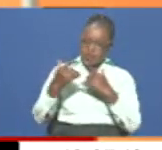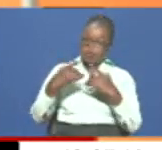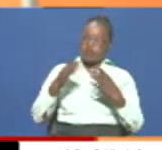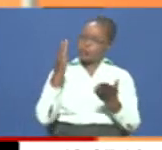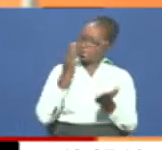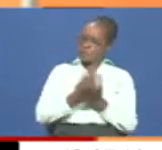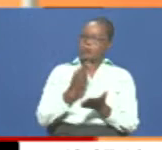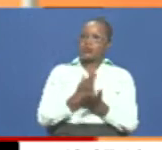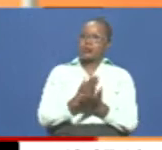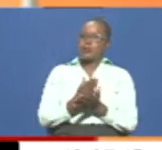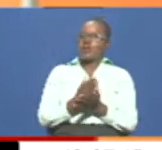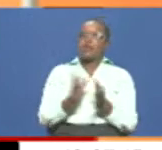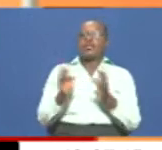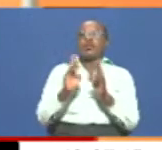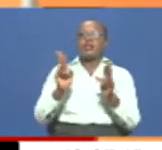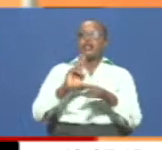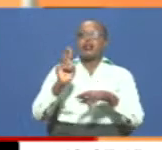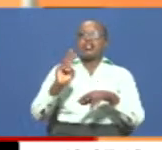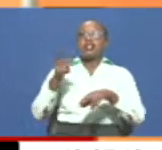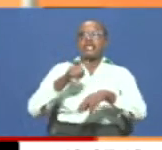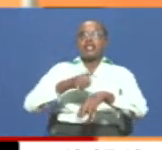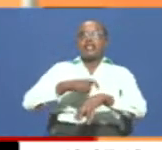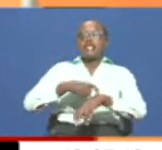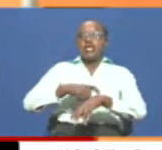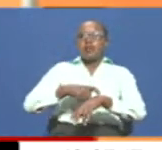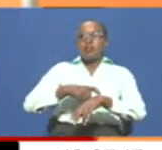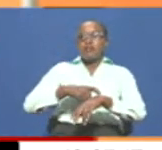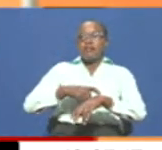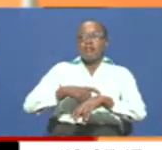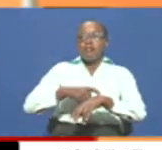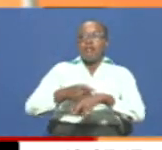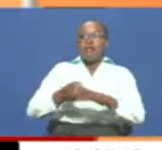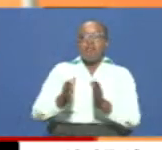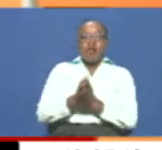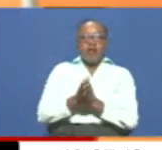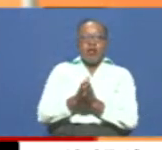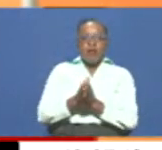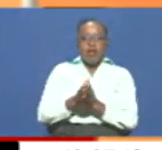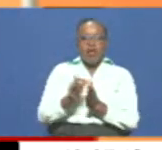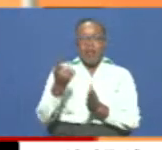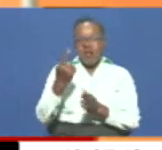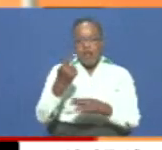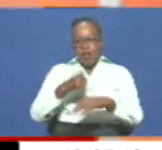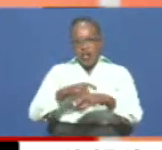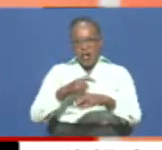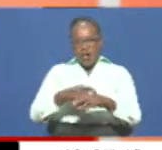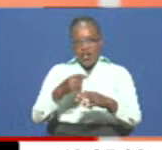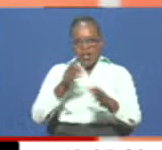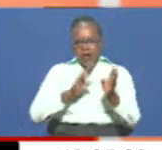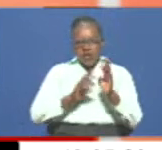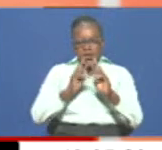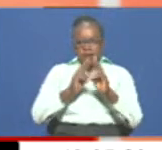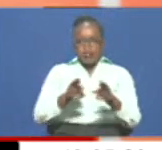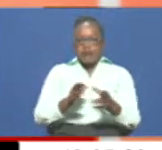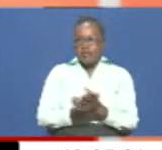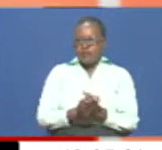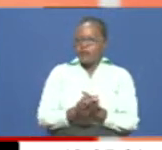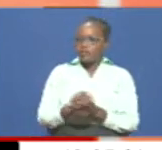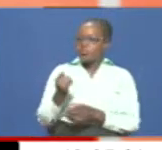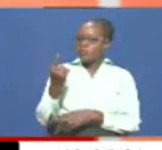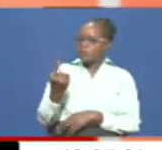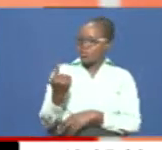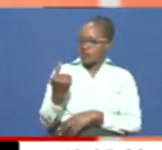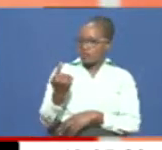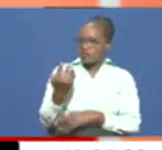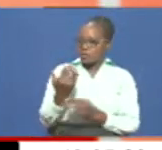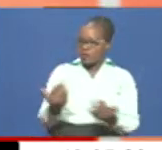you are ready for a second term, going by the returns of the first term? Thank you. I think one of the things which